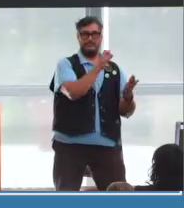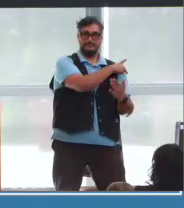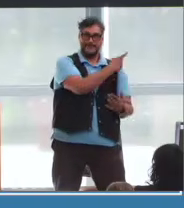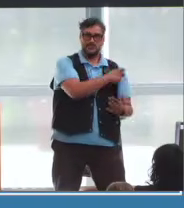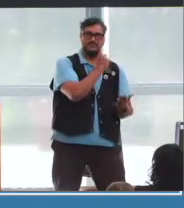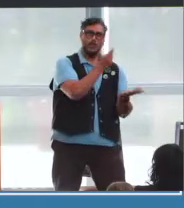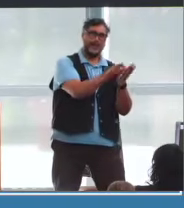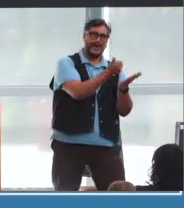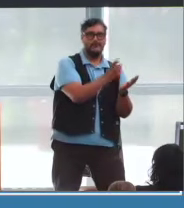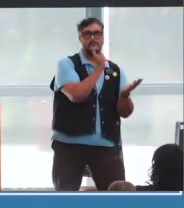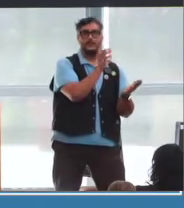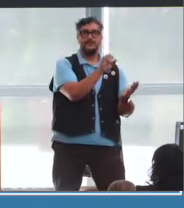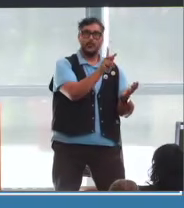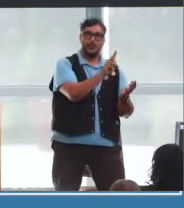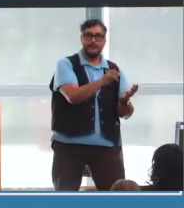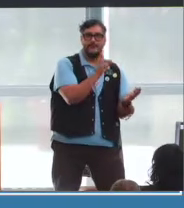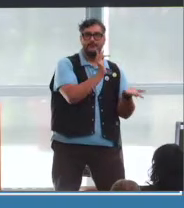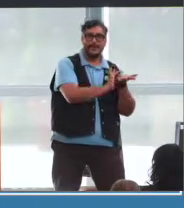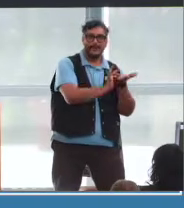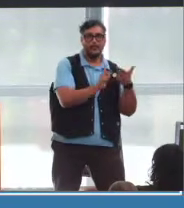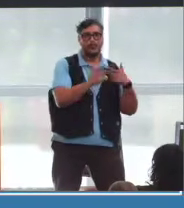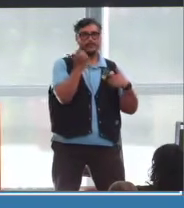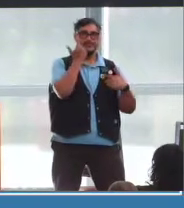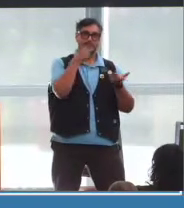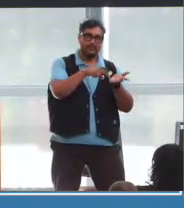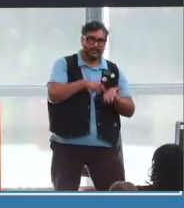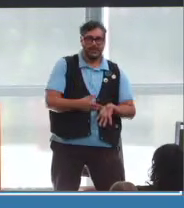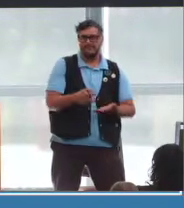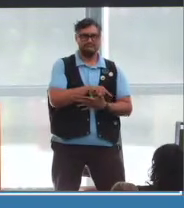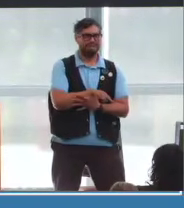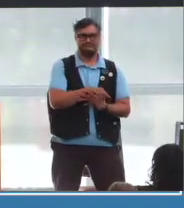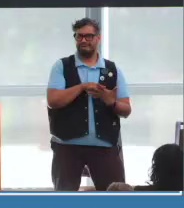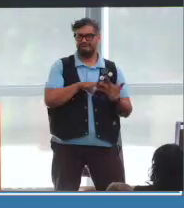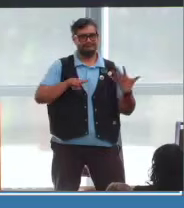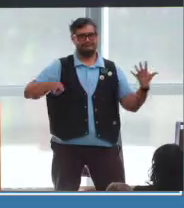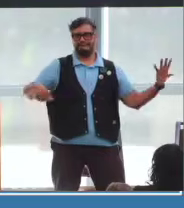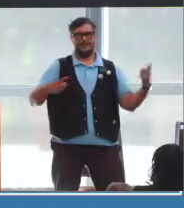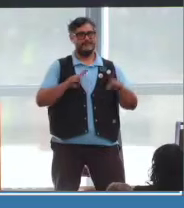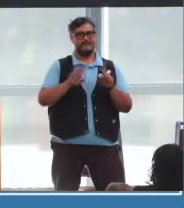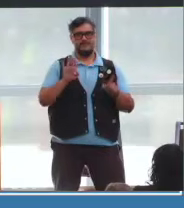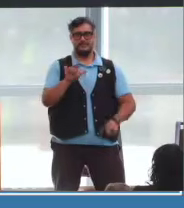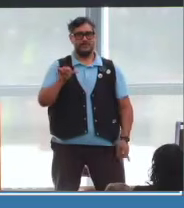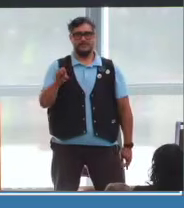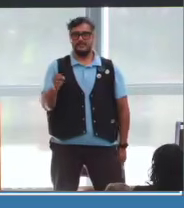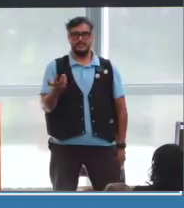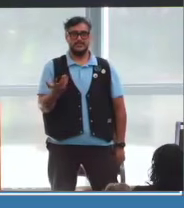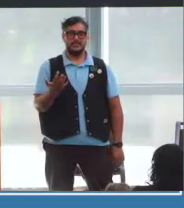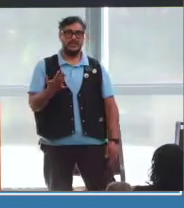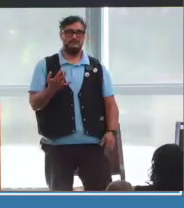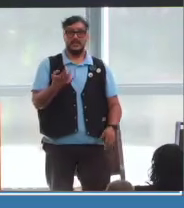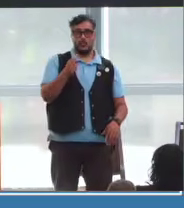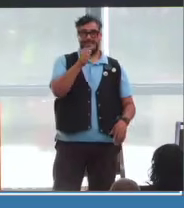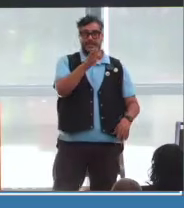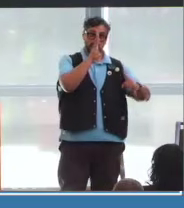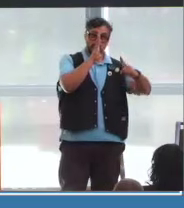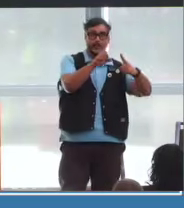with medical copays and dental copays and a variety of bills. We don't give money straight